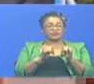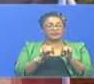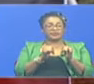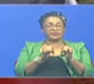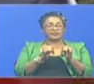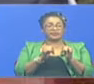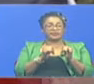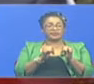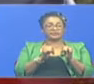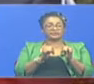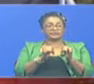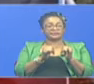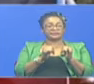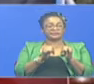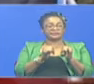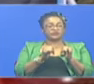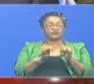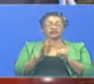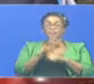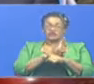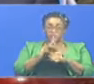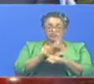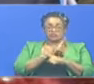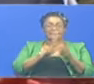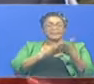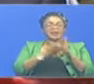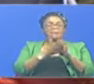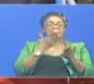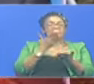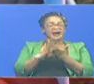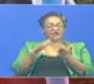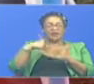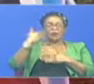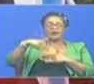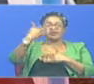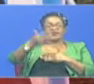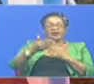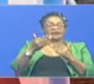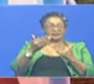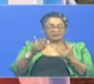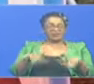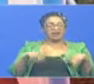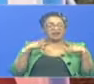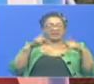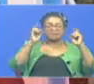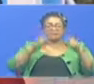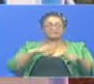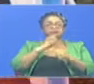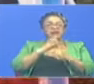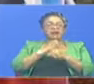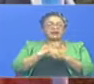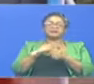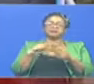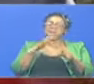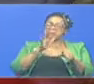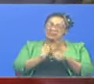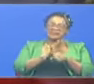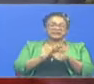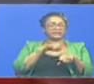to become part of our everyday lifestyle, then it must be done over and over and over